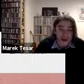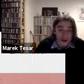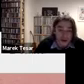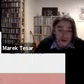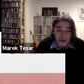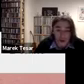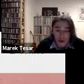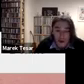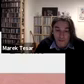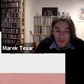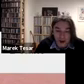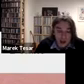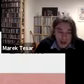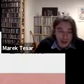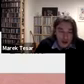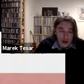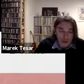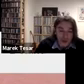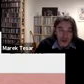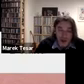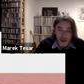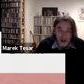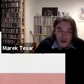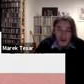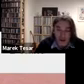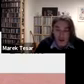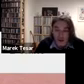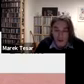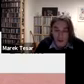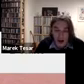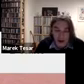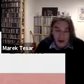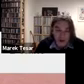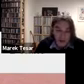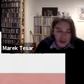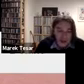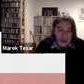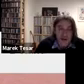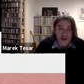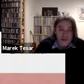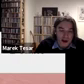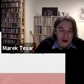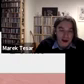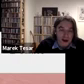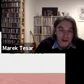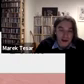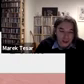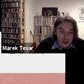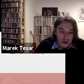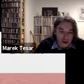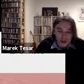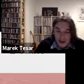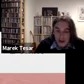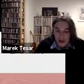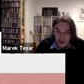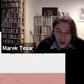University in October 2020. As such, we have launched a RISI Solidarity Scholarship campaign for EC students in Palestine. Please